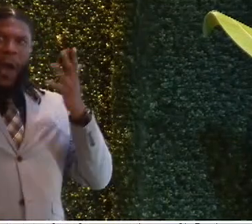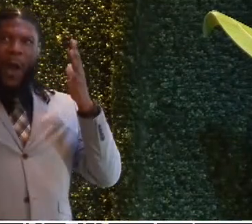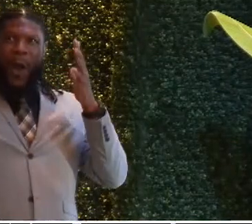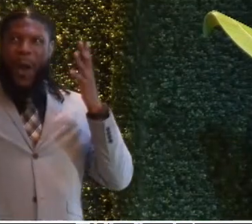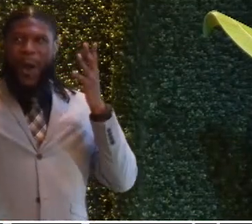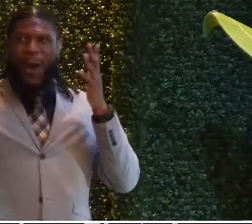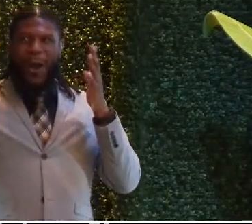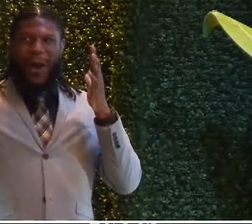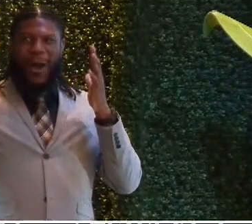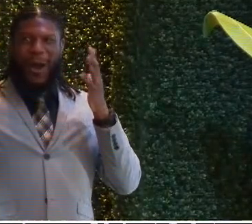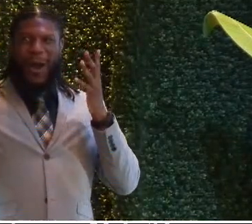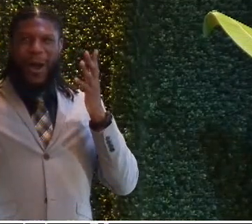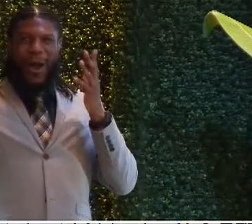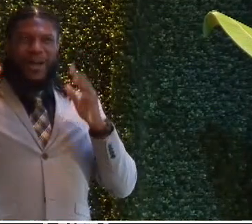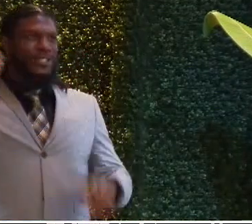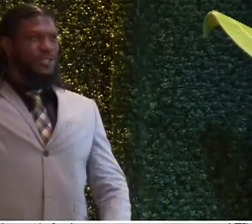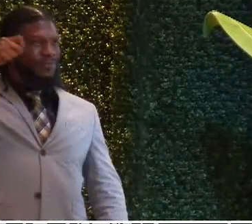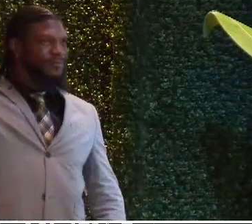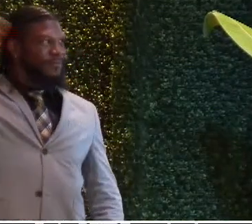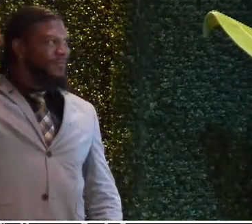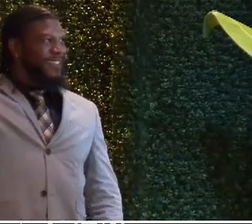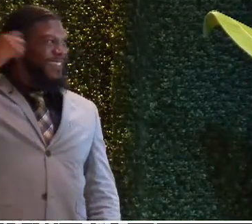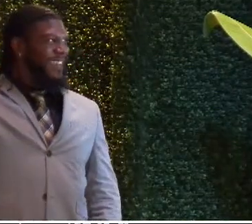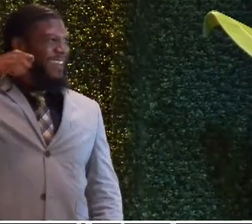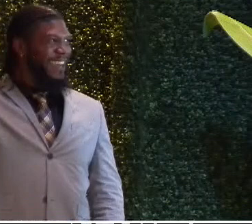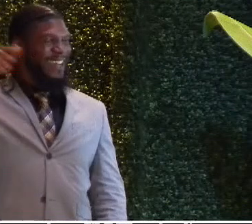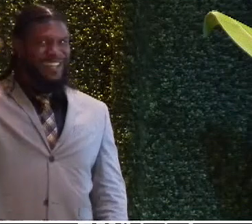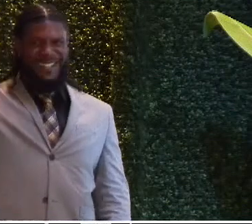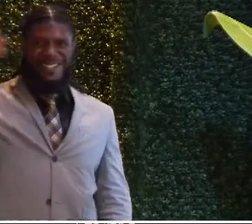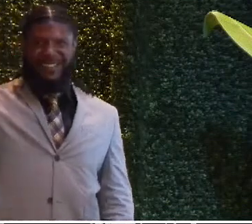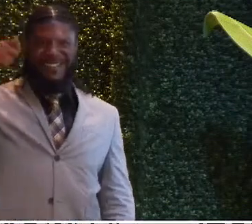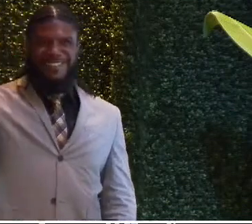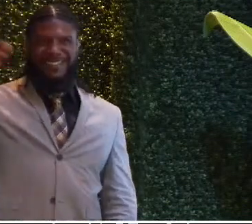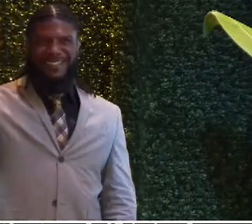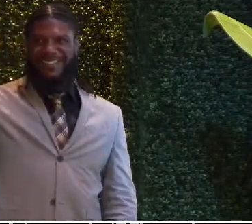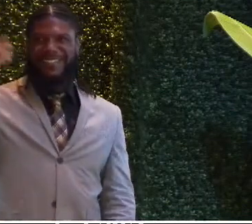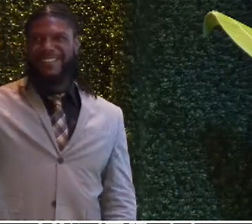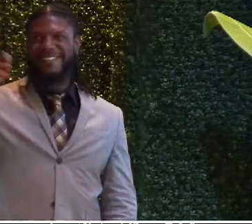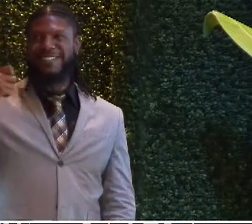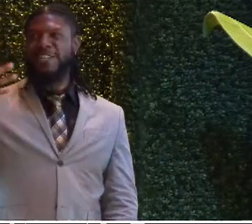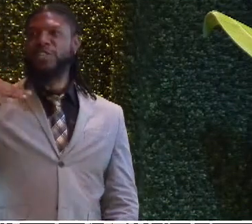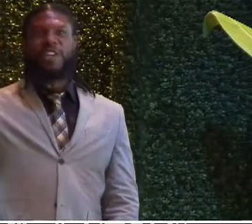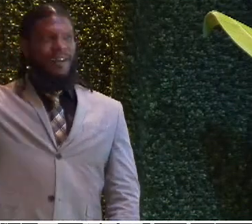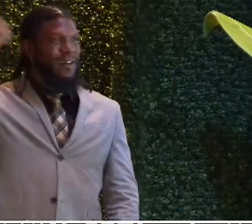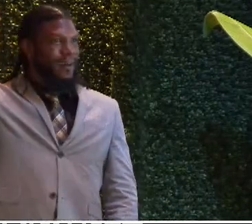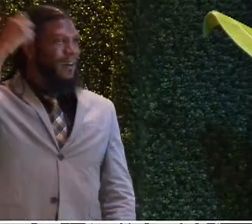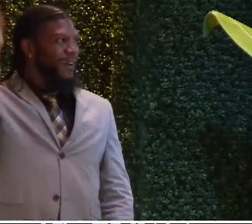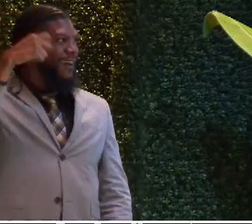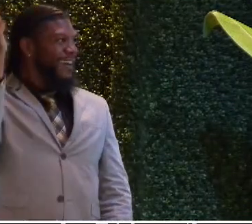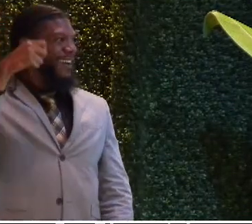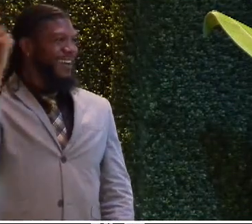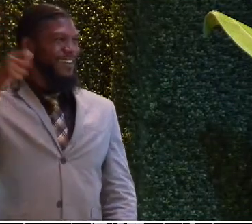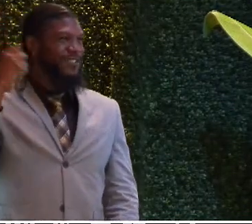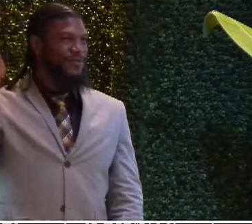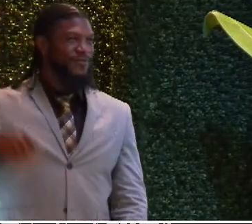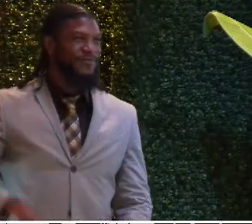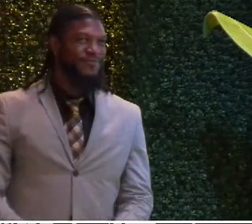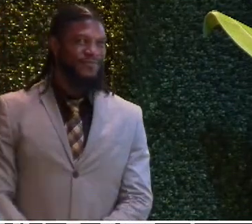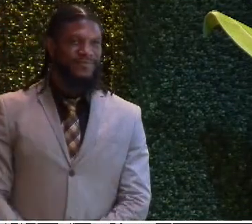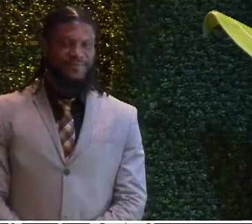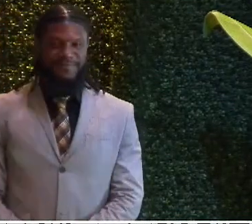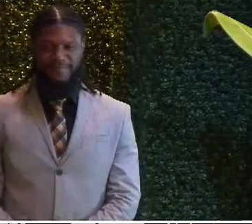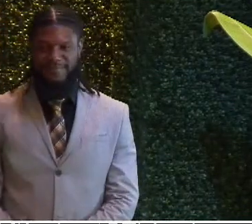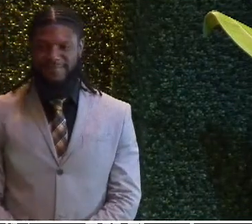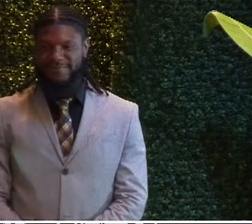Ooh, just might blind you, baby. Salt, everything tastes better off my lips. Plus,